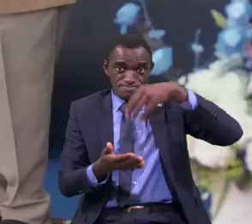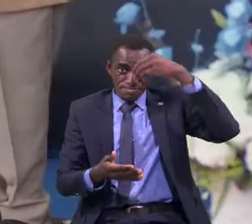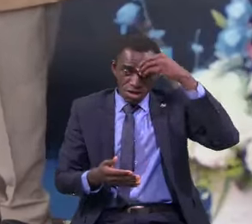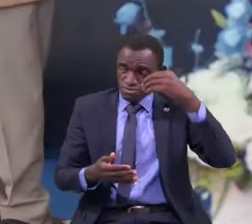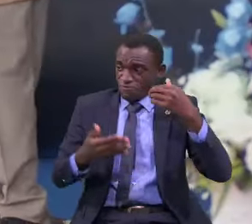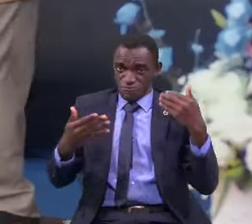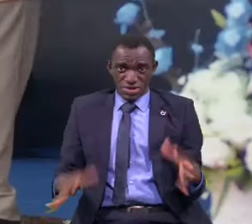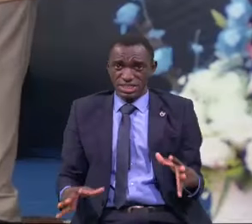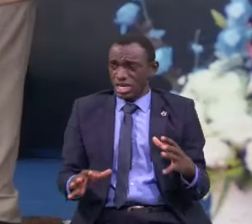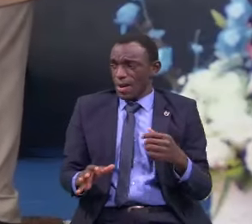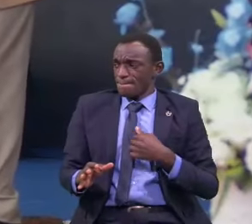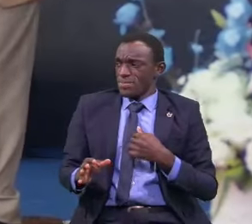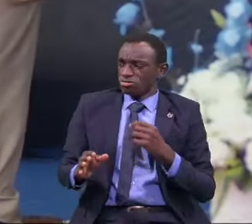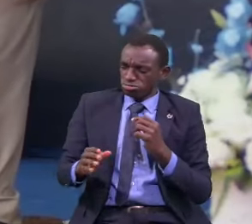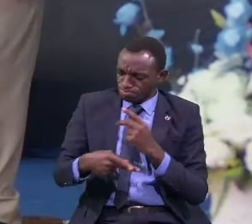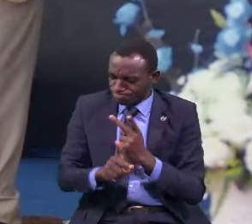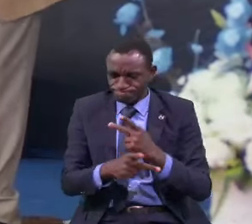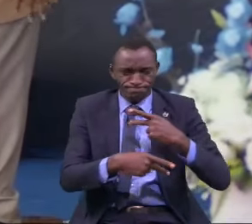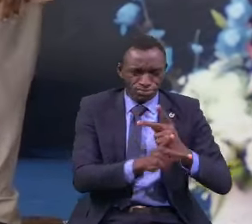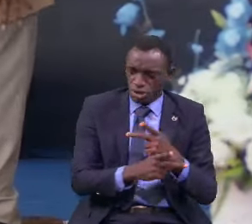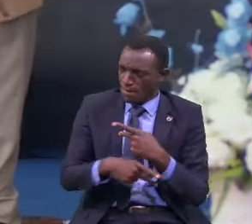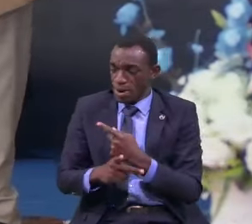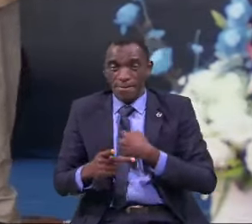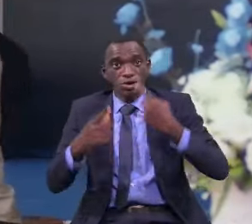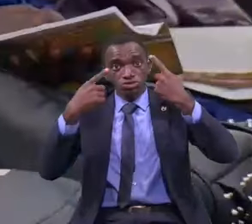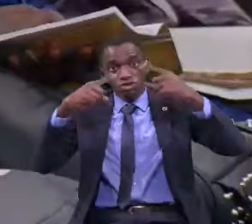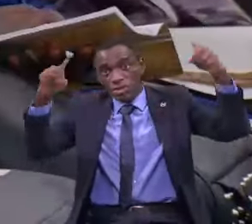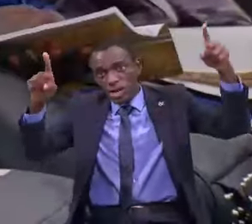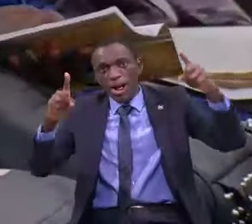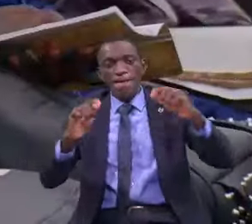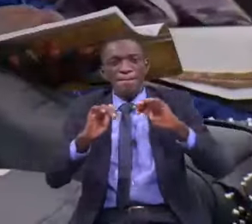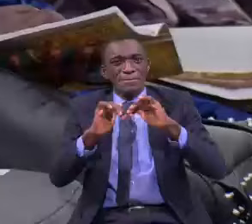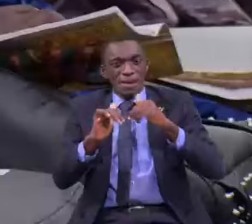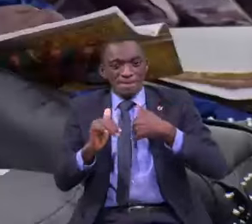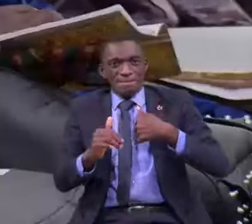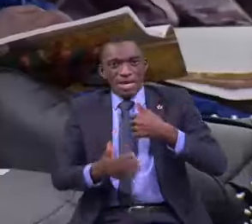make thousands and millions of people to also succeed?